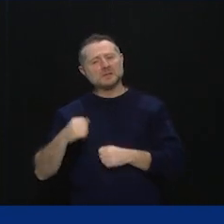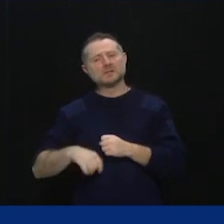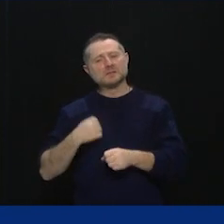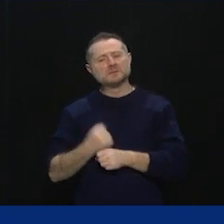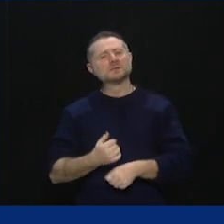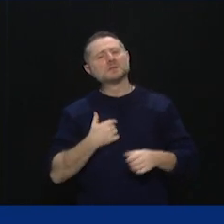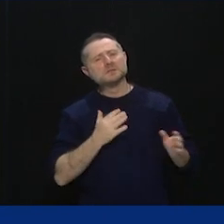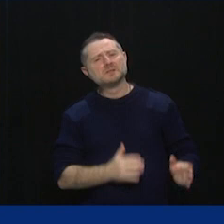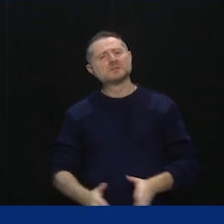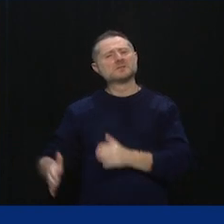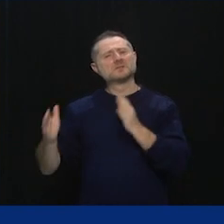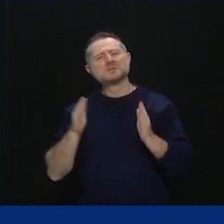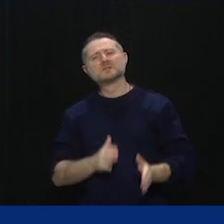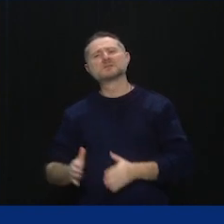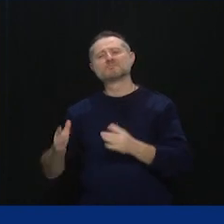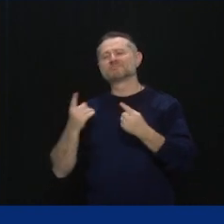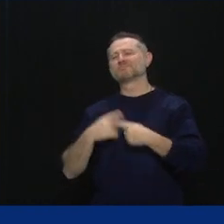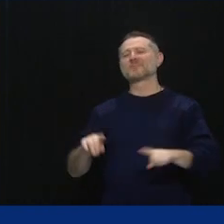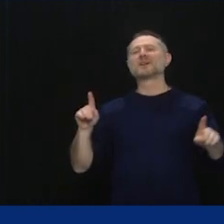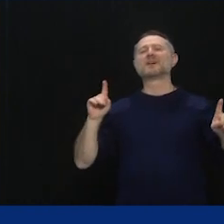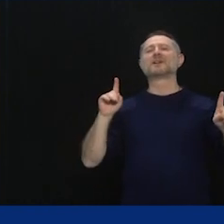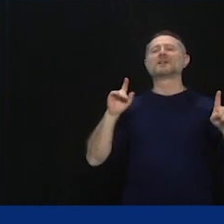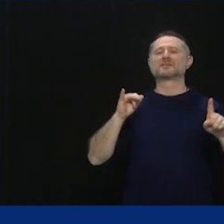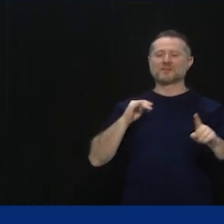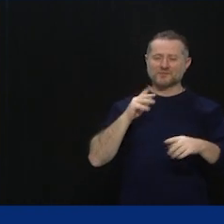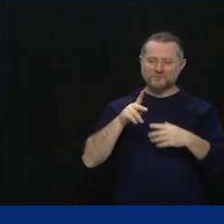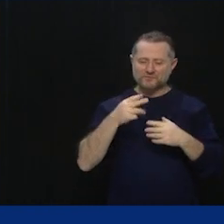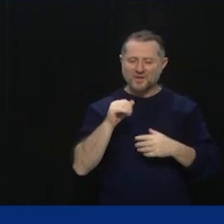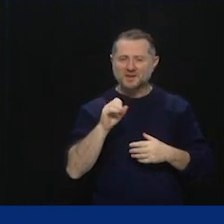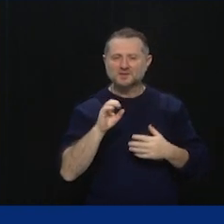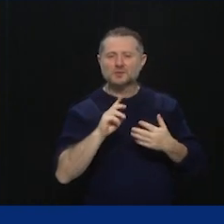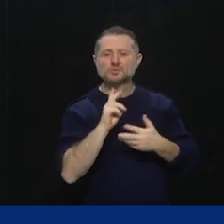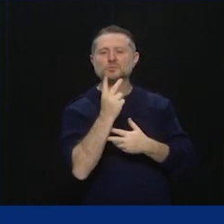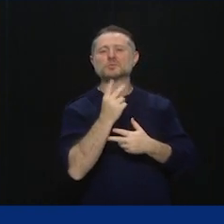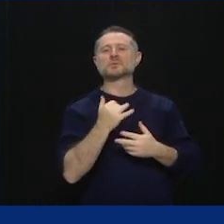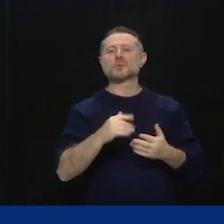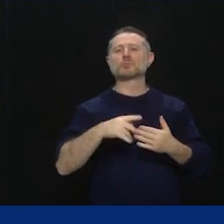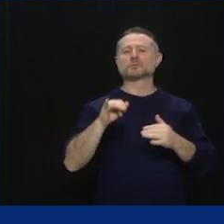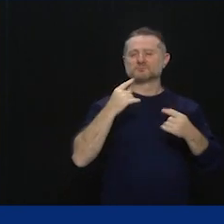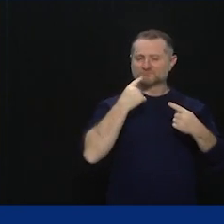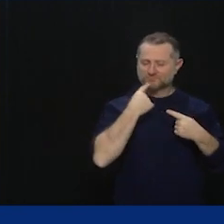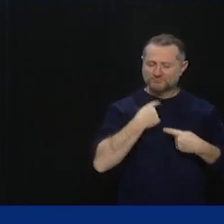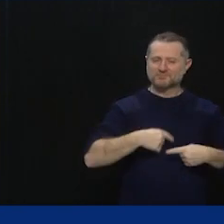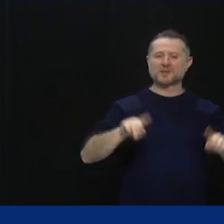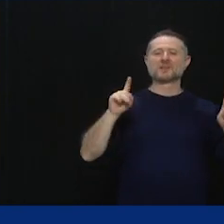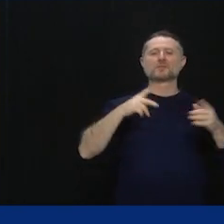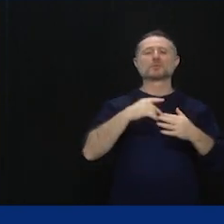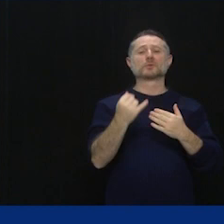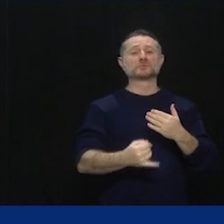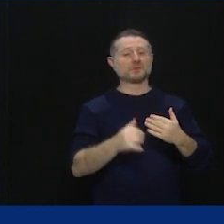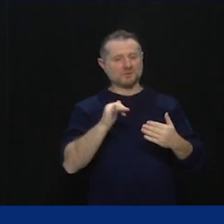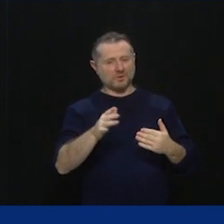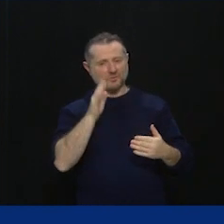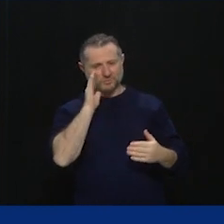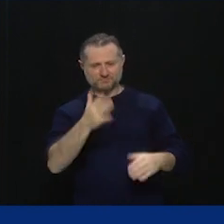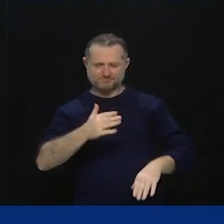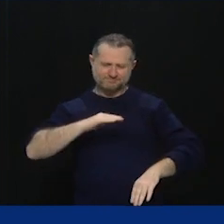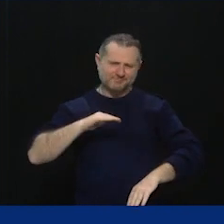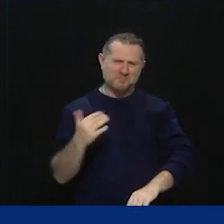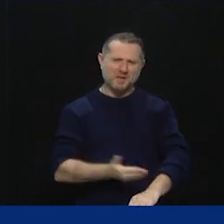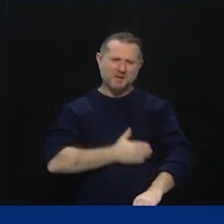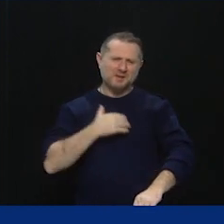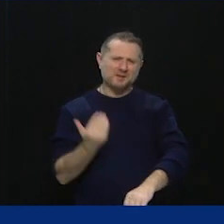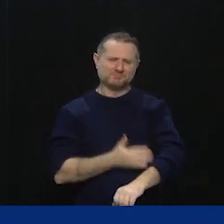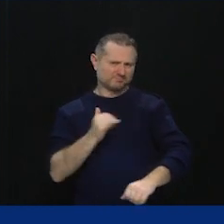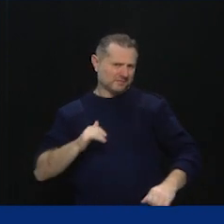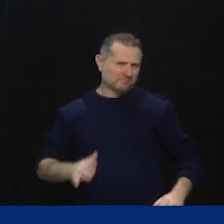Hub project underway. This project revitalizes the area around the Ronkonkoma train station,